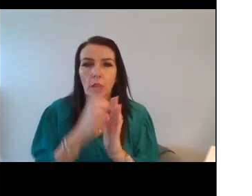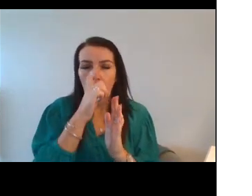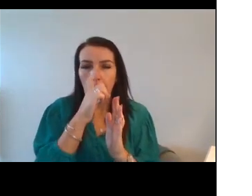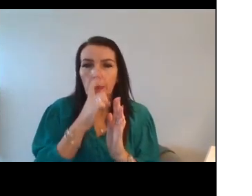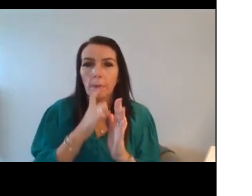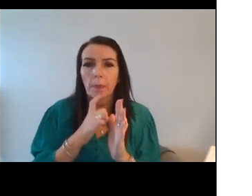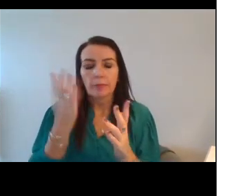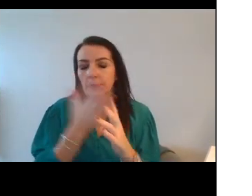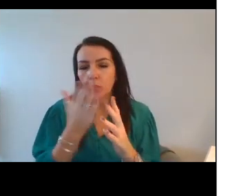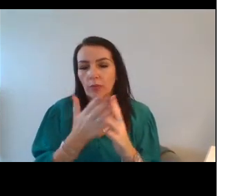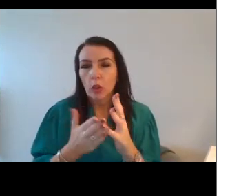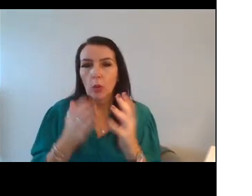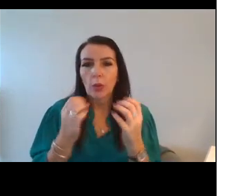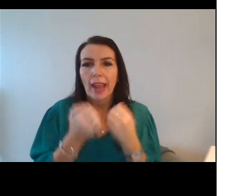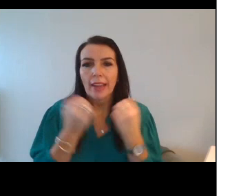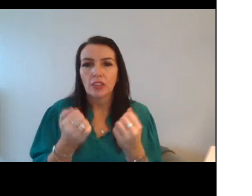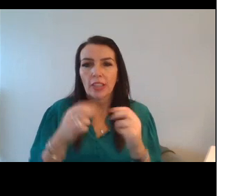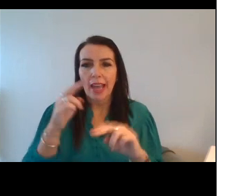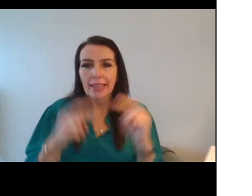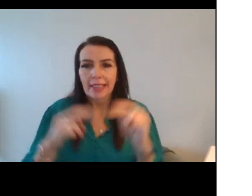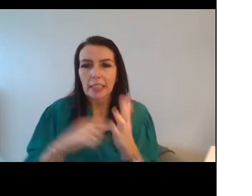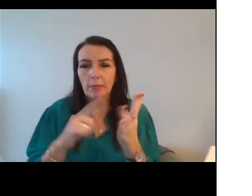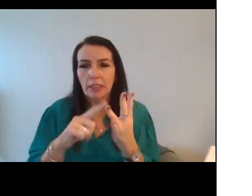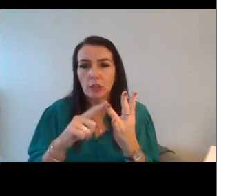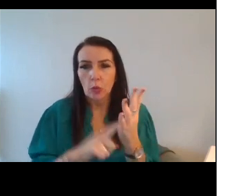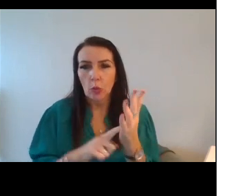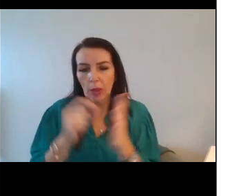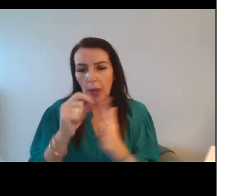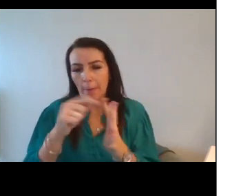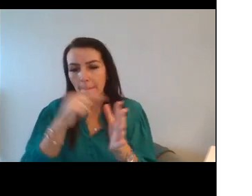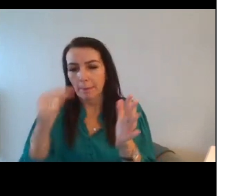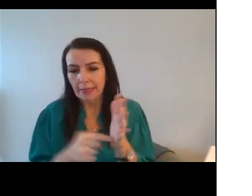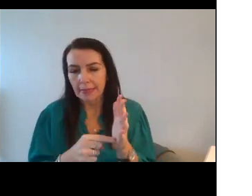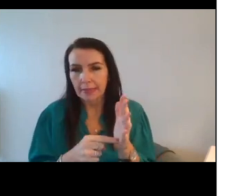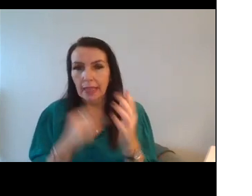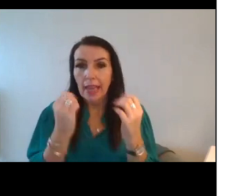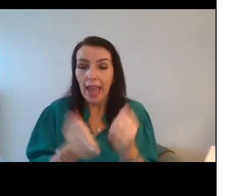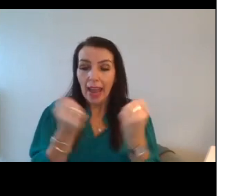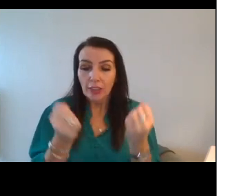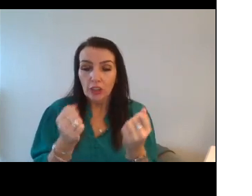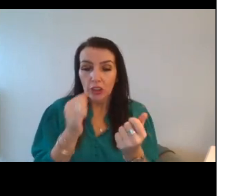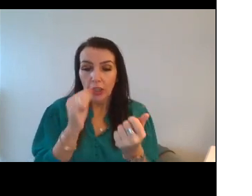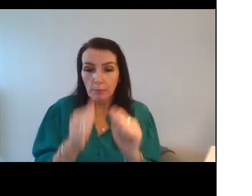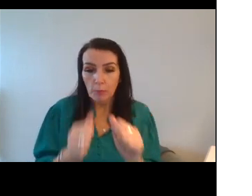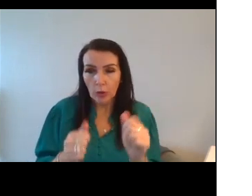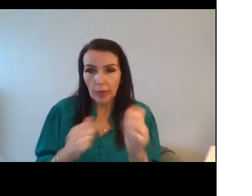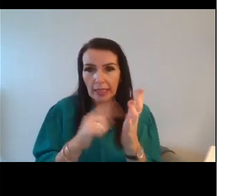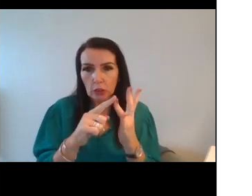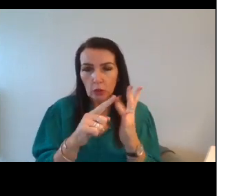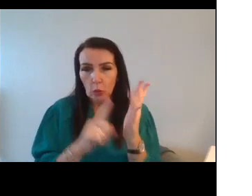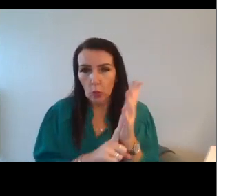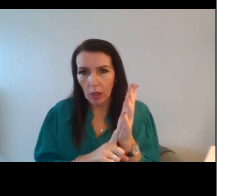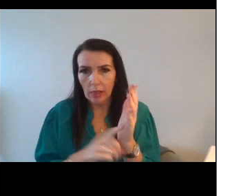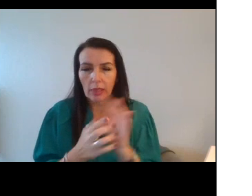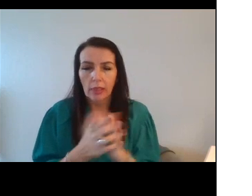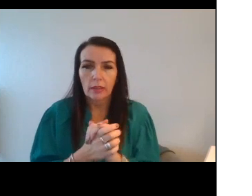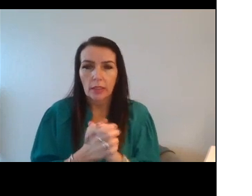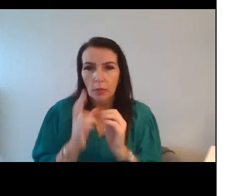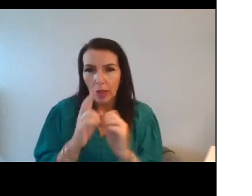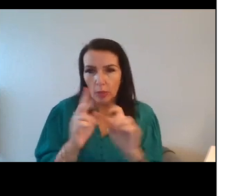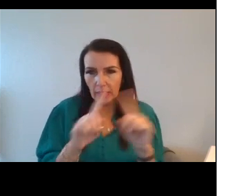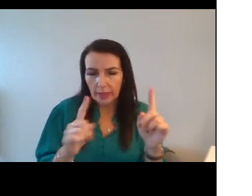or PEAT for short. Essentially, it's an energy modeling tool that enables us to test different retrofit scenarios on batches of